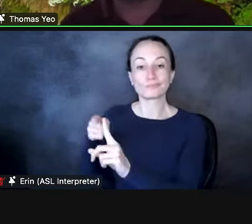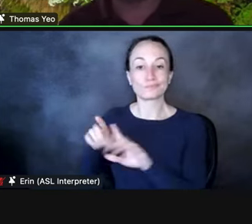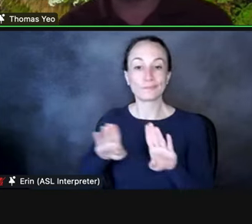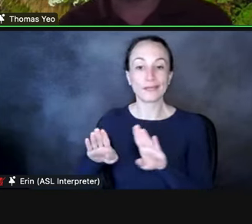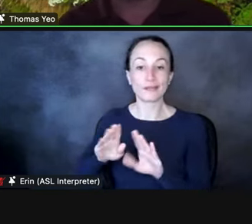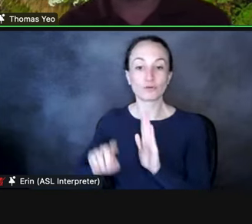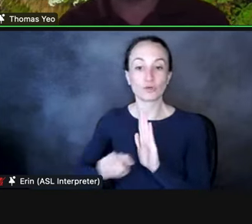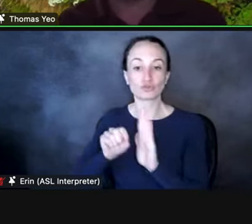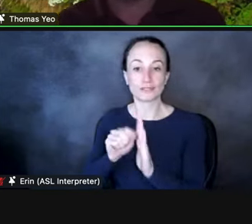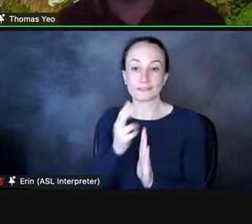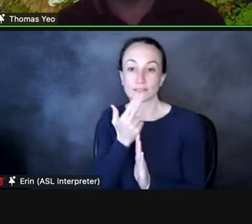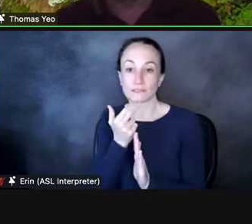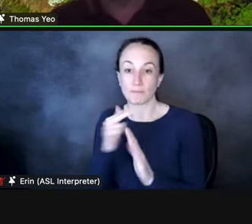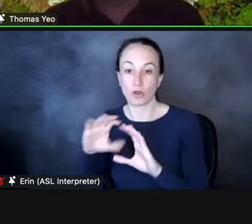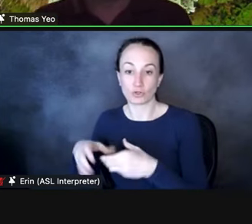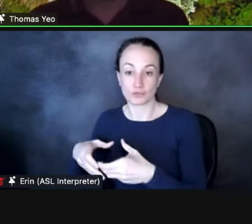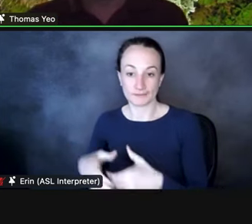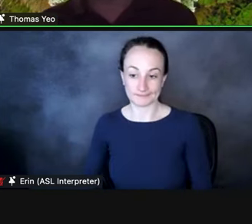set.